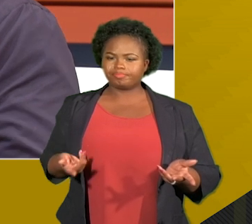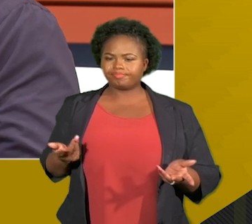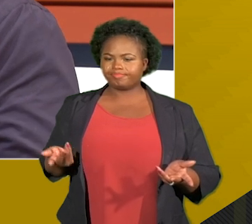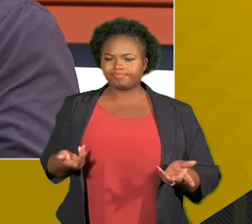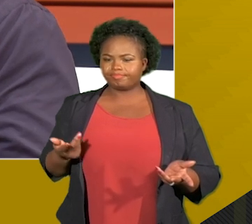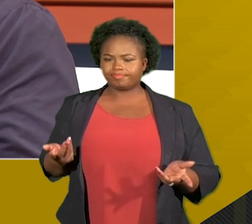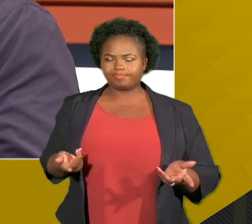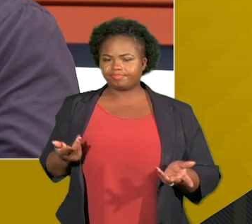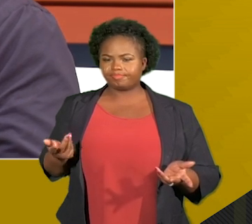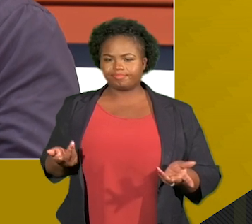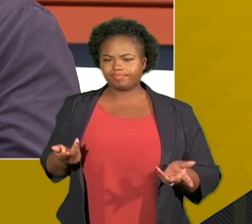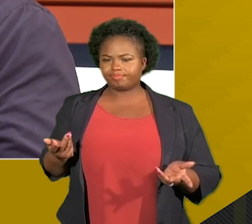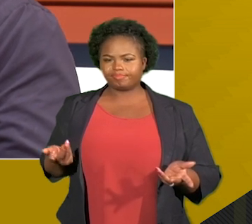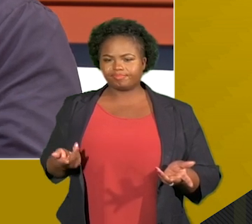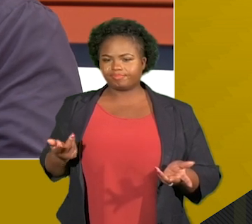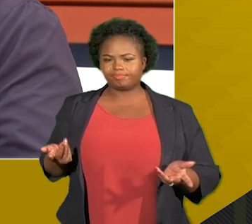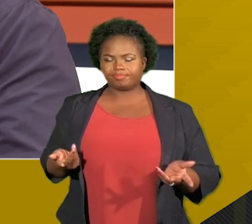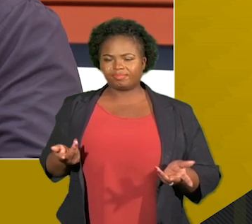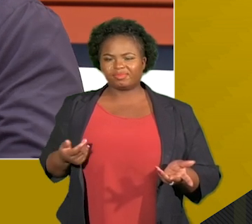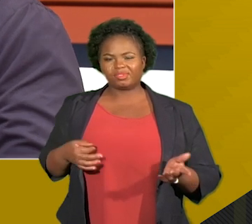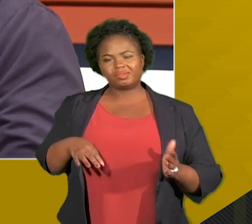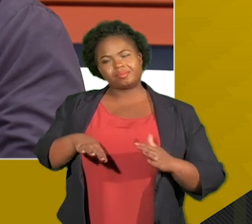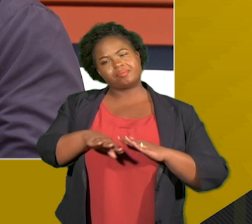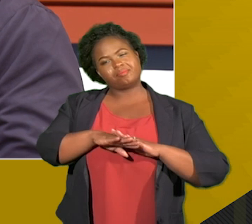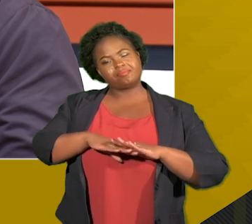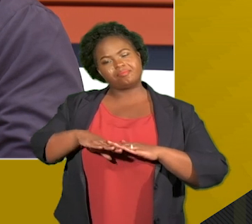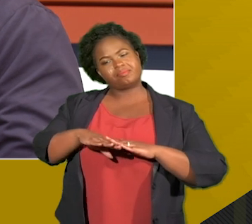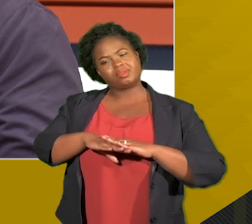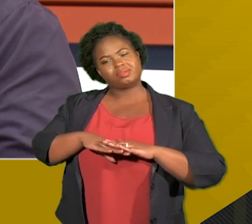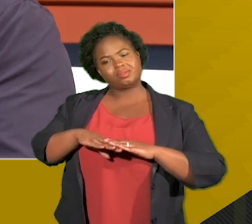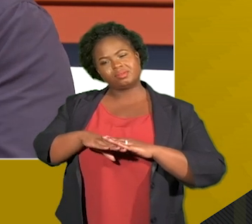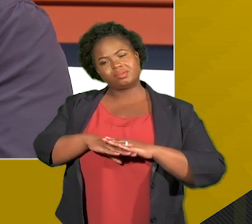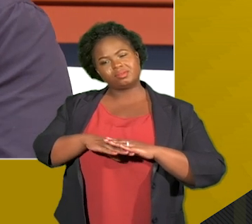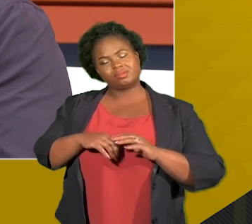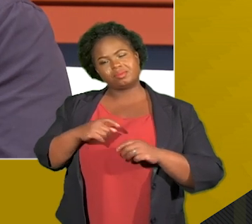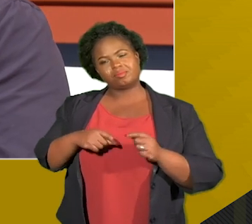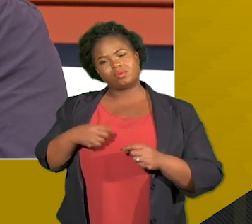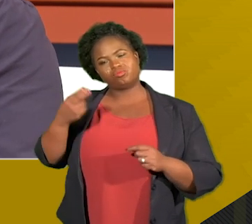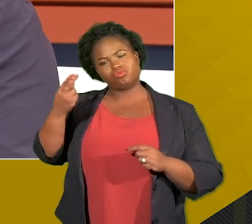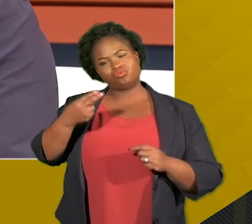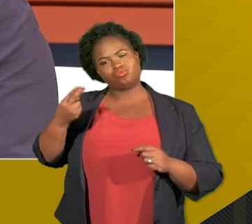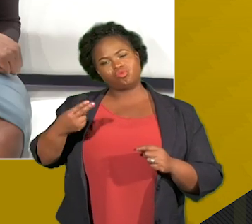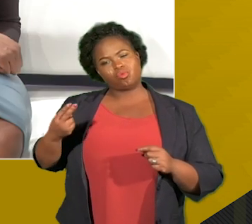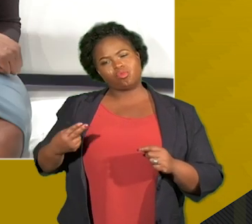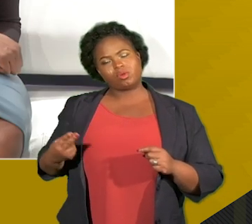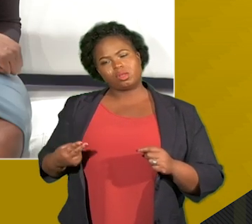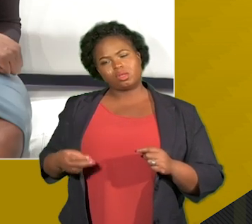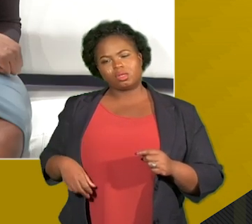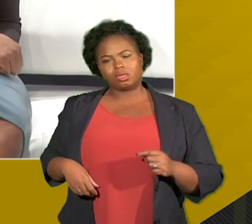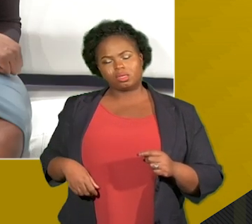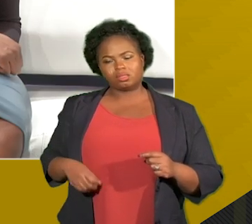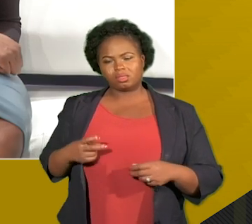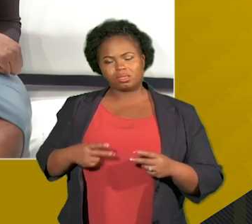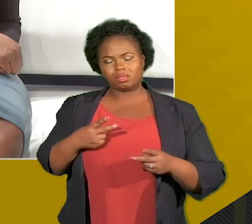like maybe basics around drawing, for instance. Mm-hmm. We would say